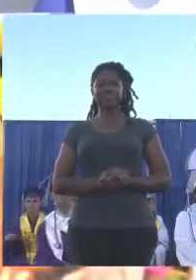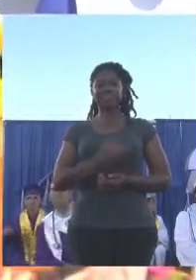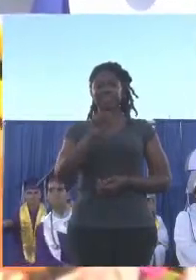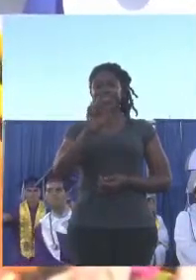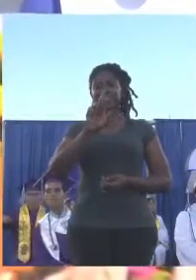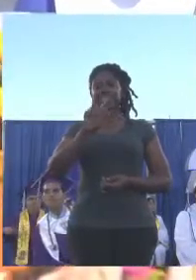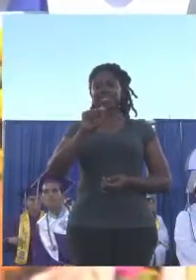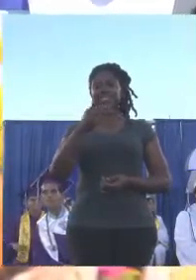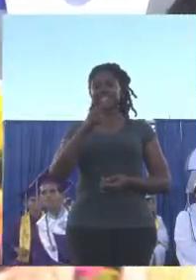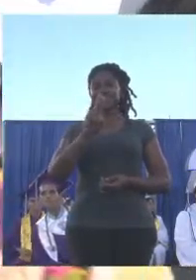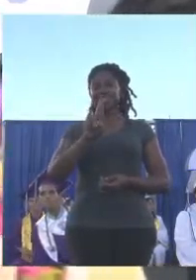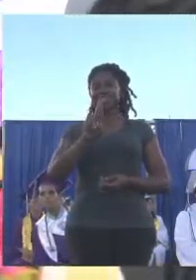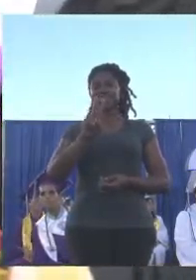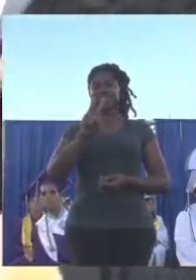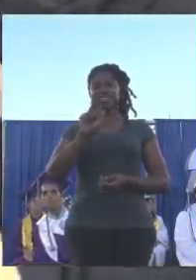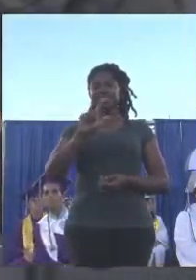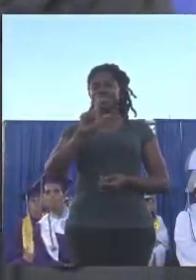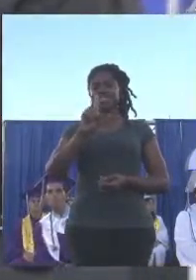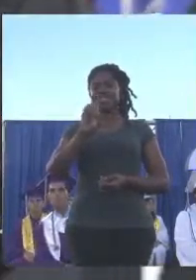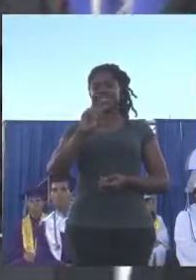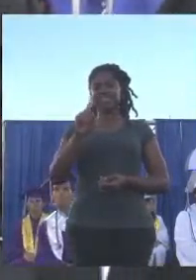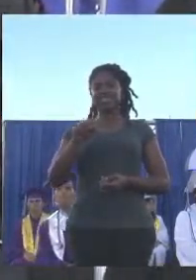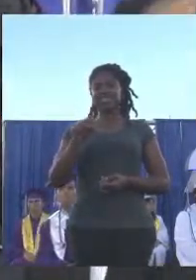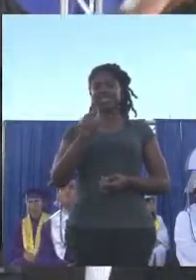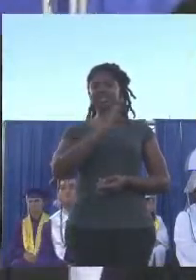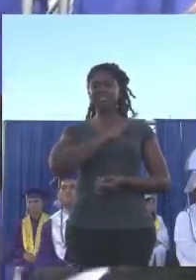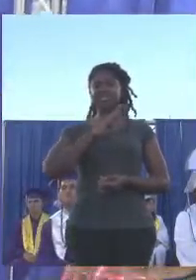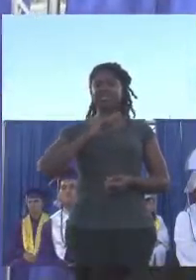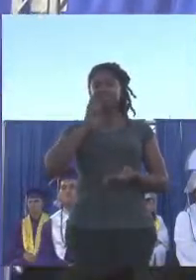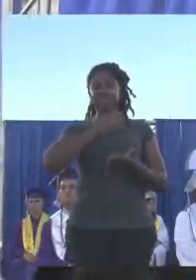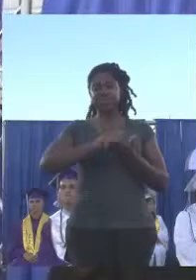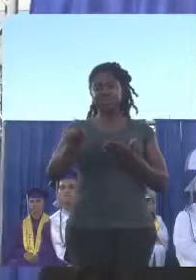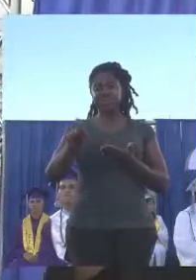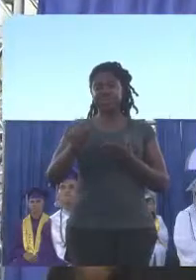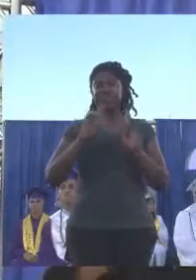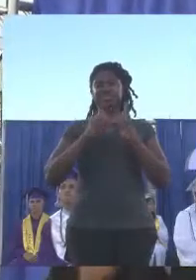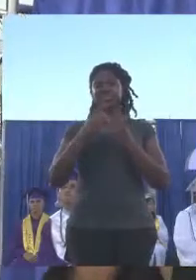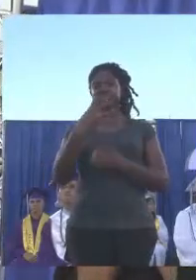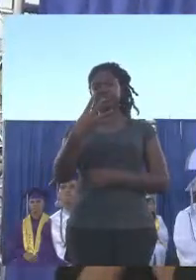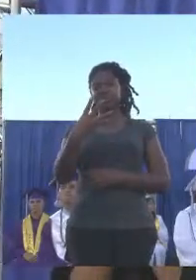Arthur V. Valdez, Board Secretary, District 4.